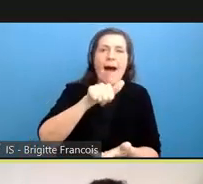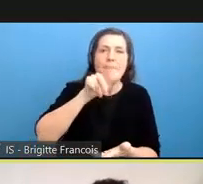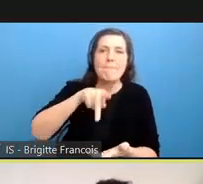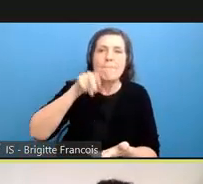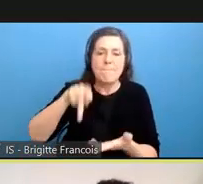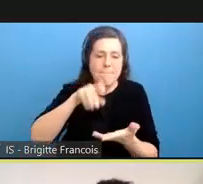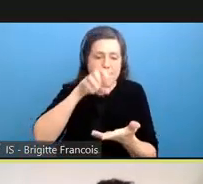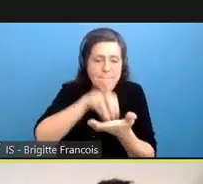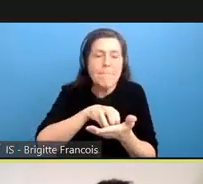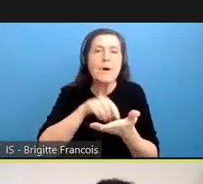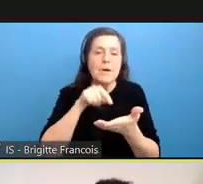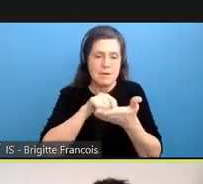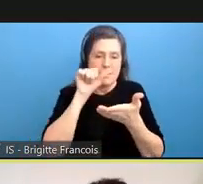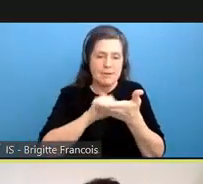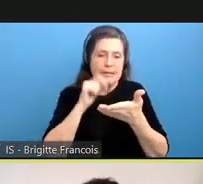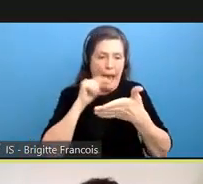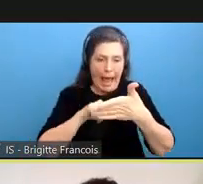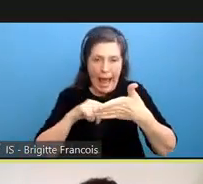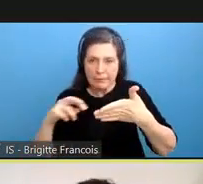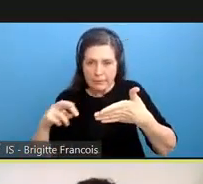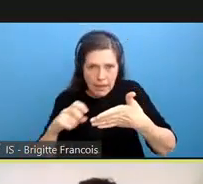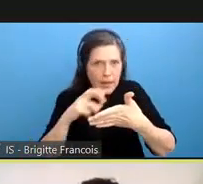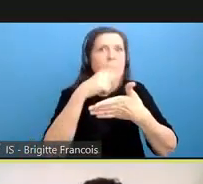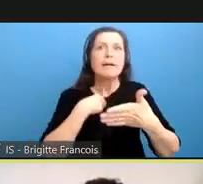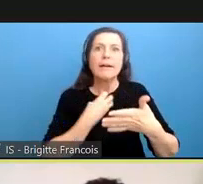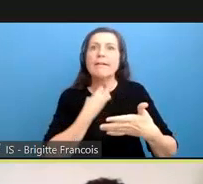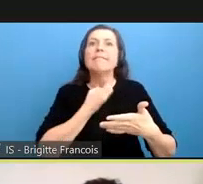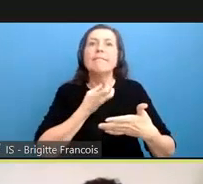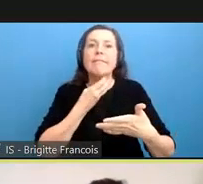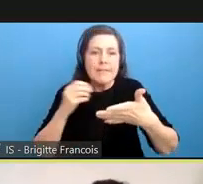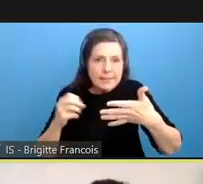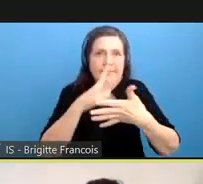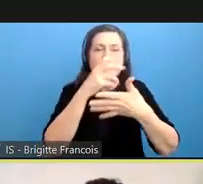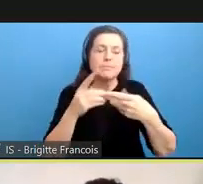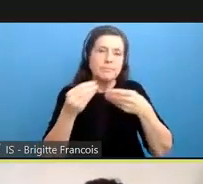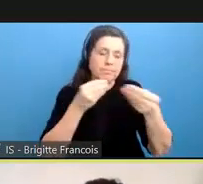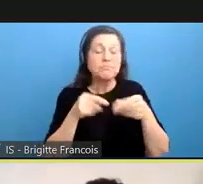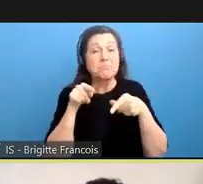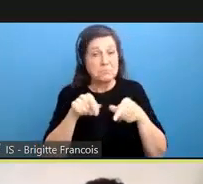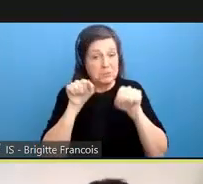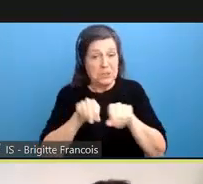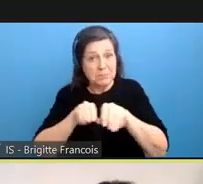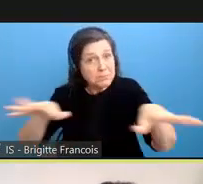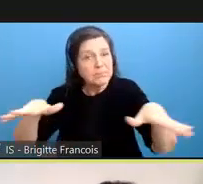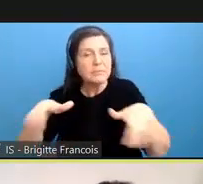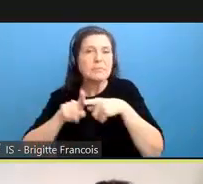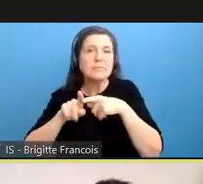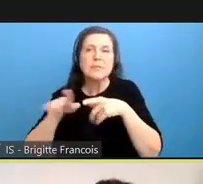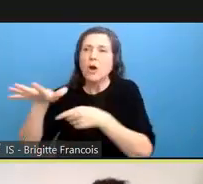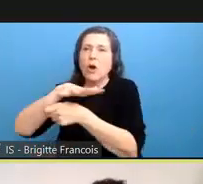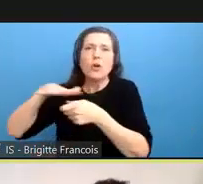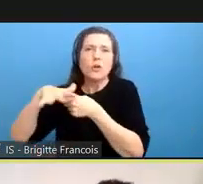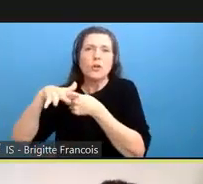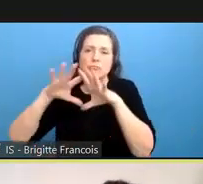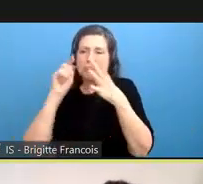some voice support as well. Maybe they can be adapted and used in low-income countries as well. And then there are also very